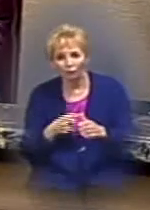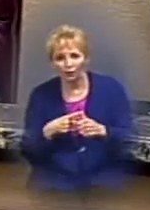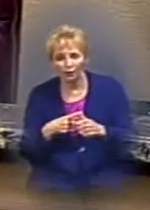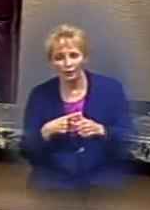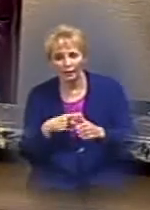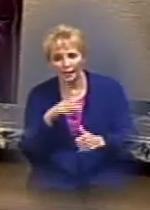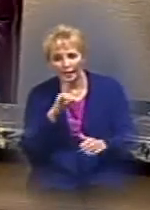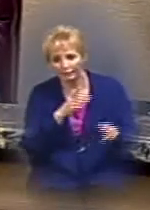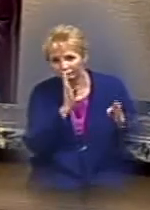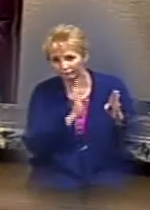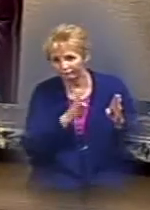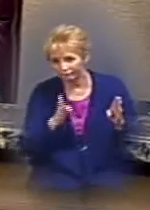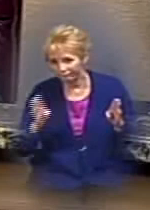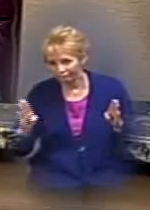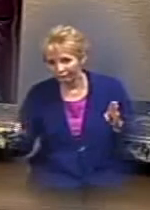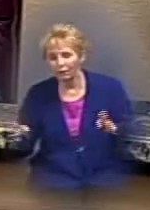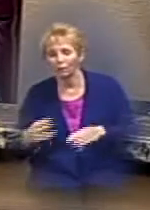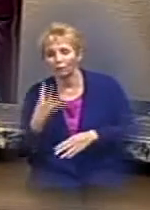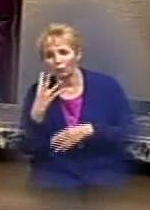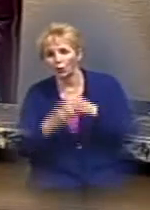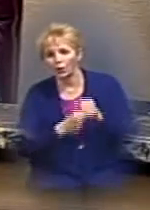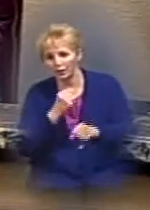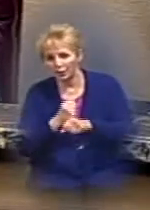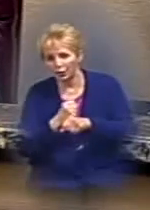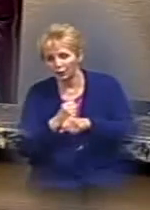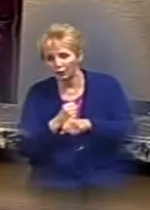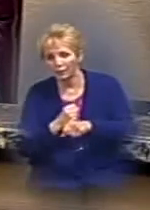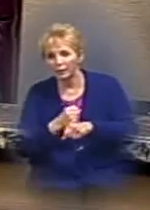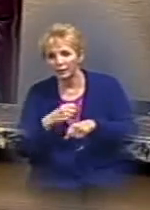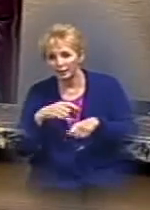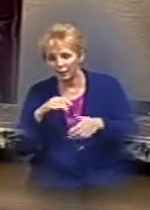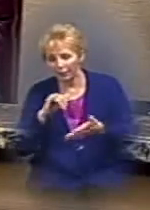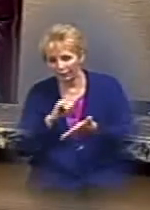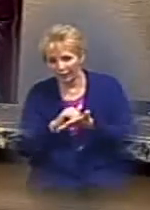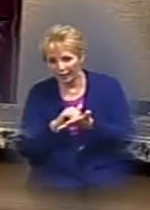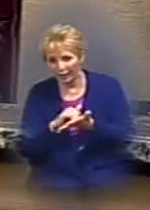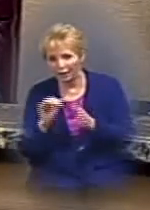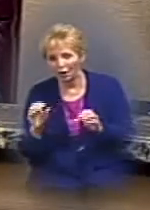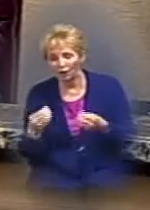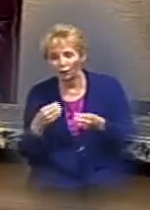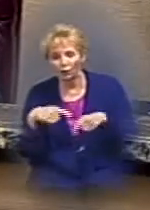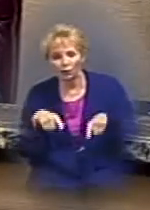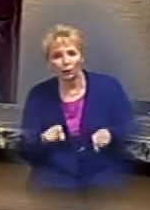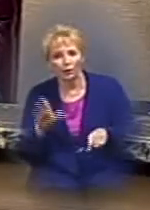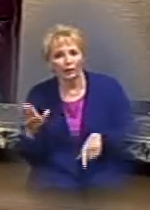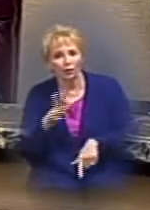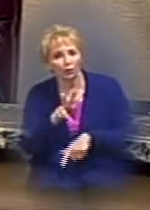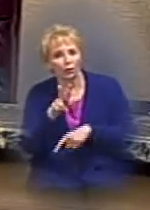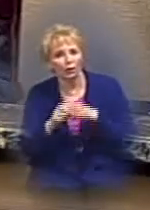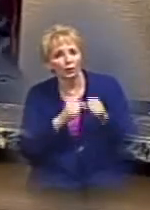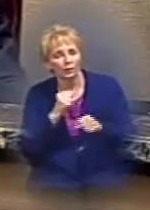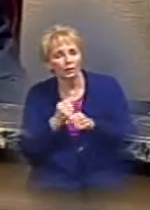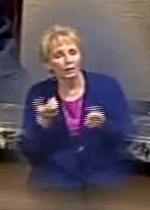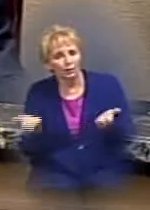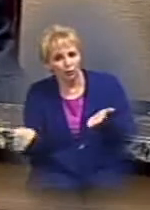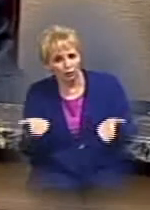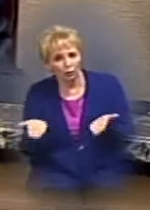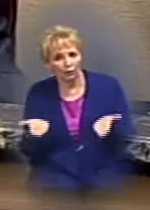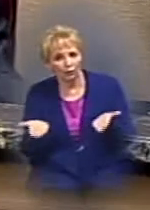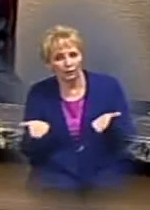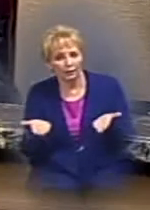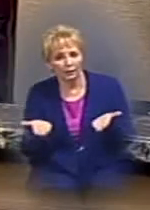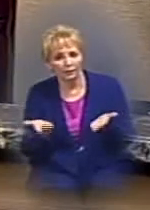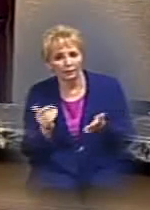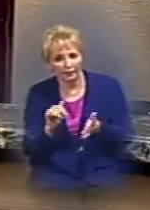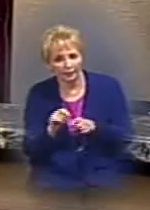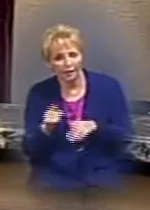8 consecutive 4-year terms in that office. And whereas during his 32 years of service as